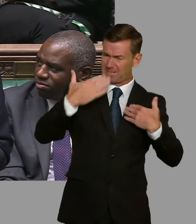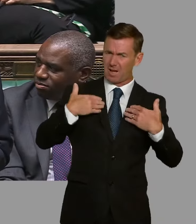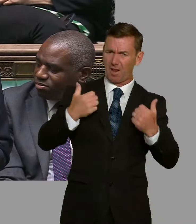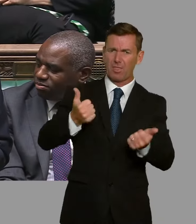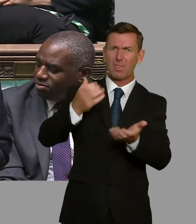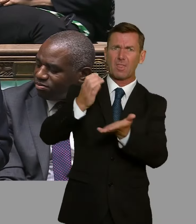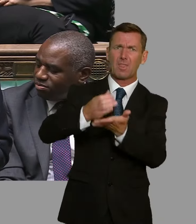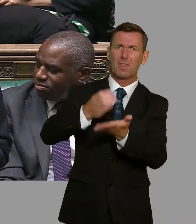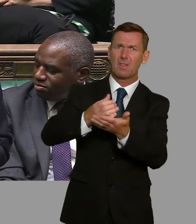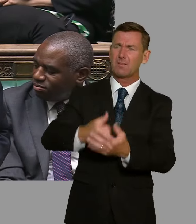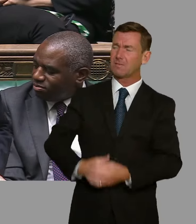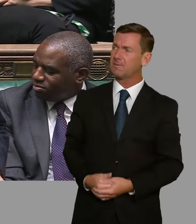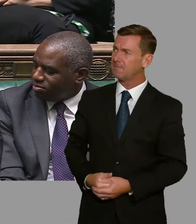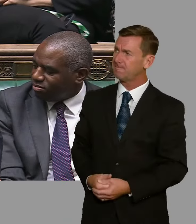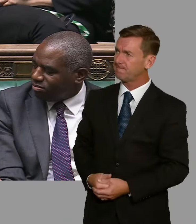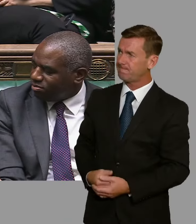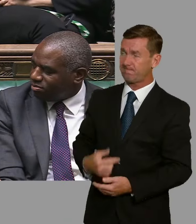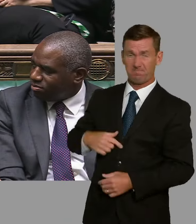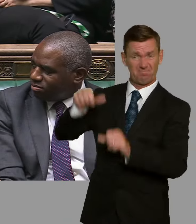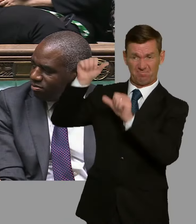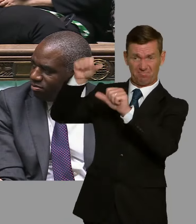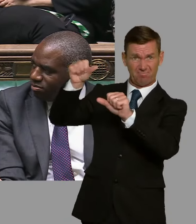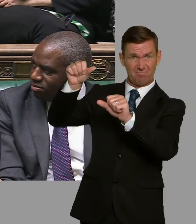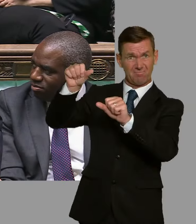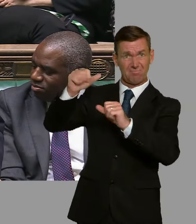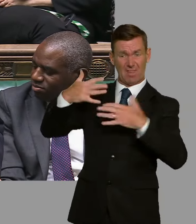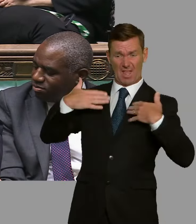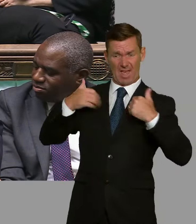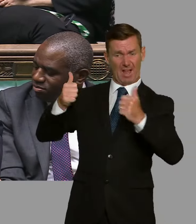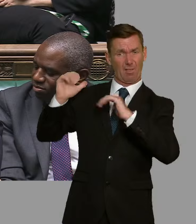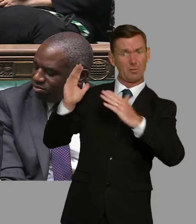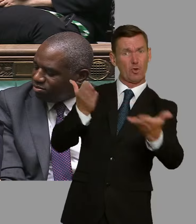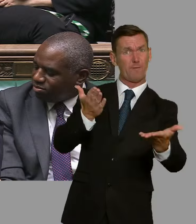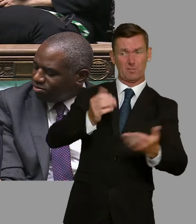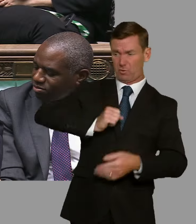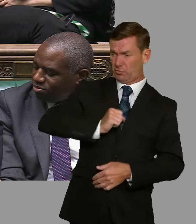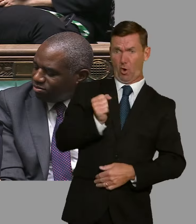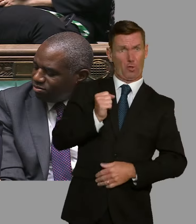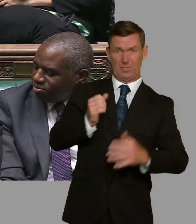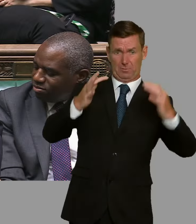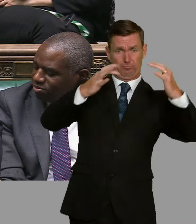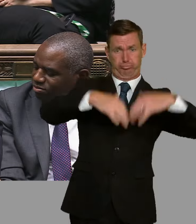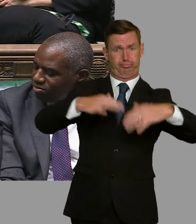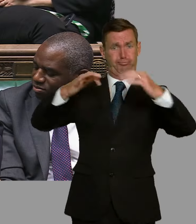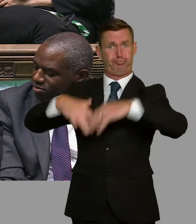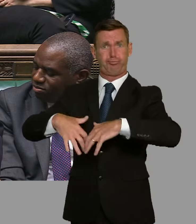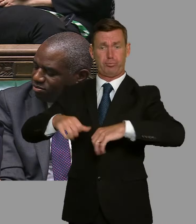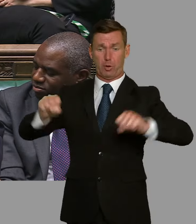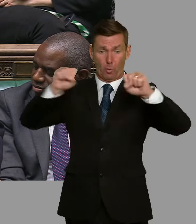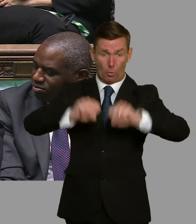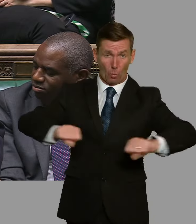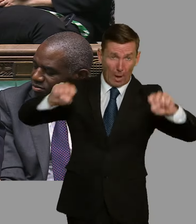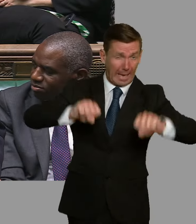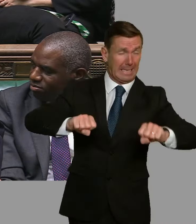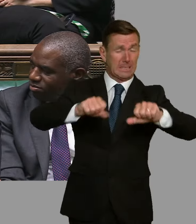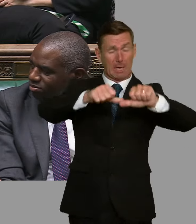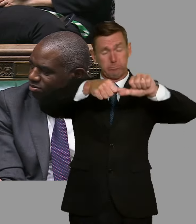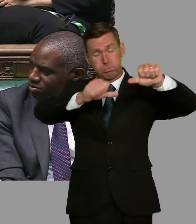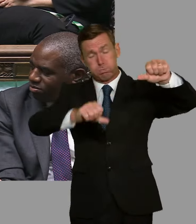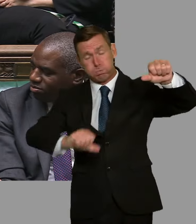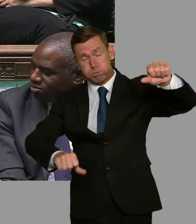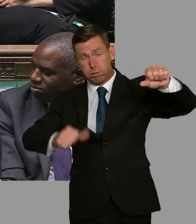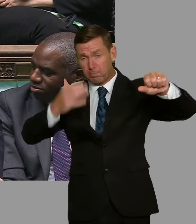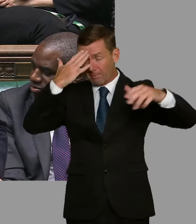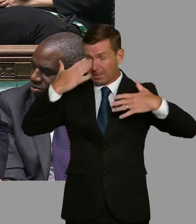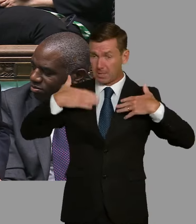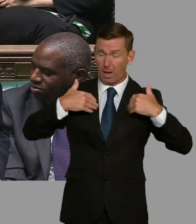broken under the SNP. From people waiting too long for mental health support in his constituency to the Wishaw neonatal